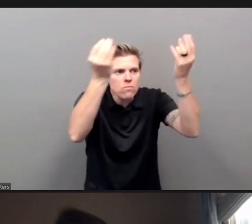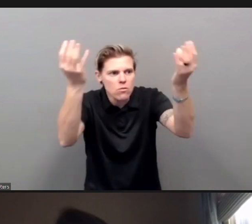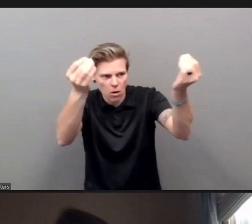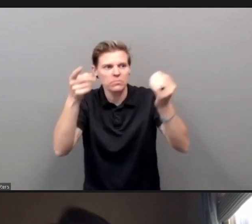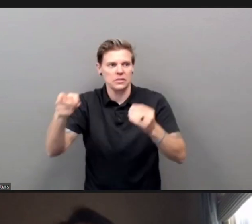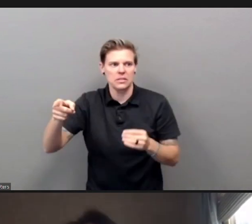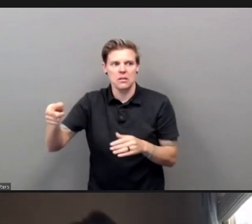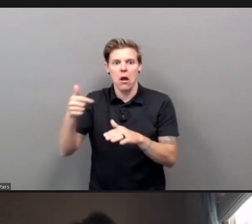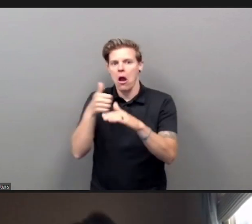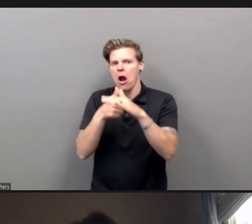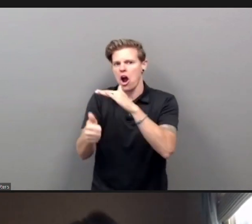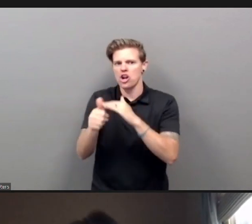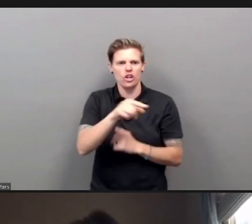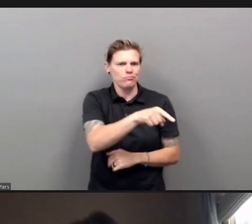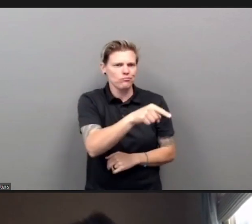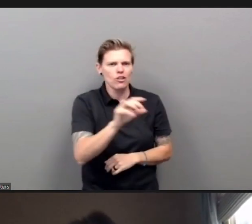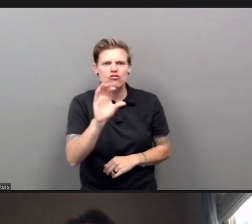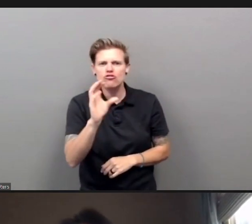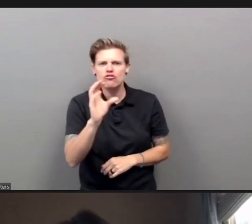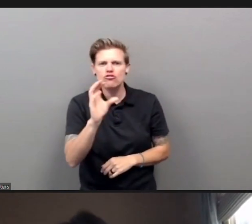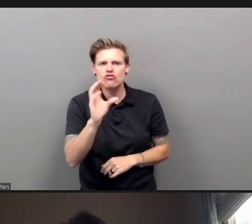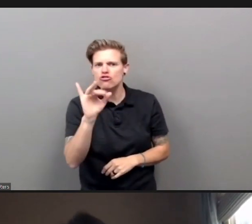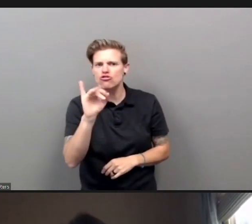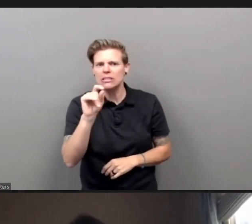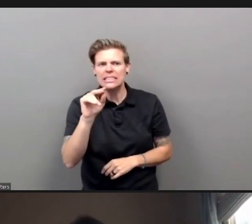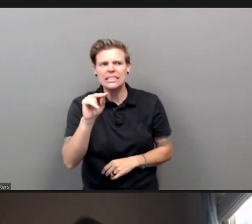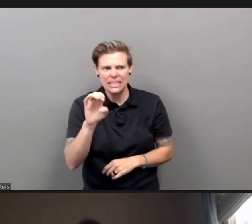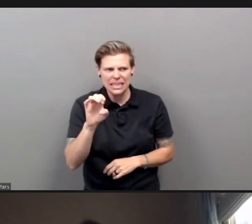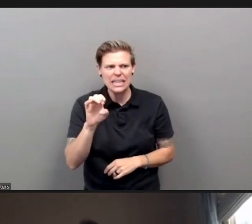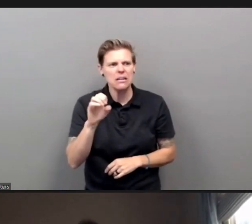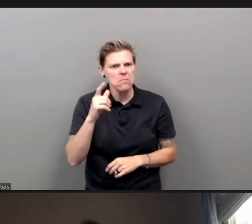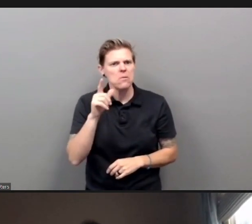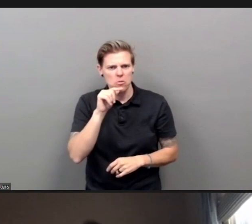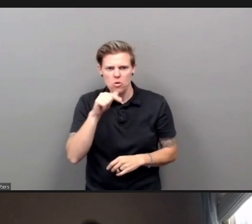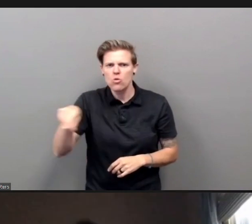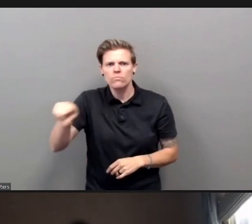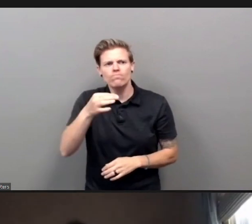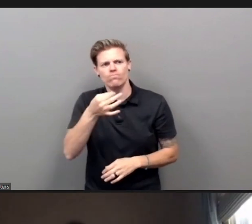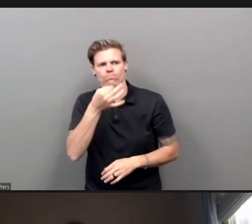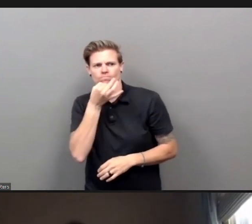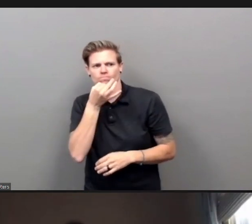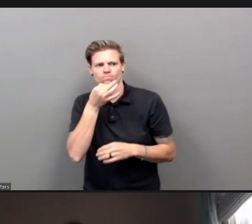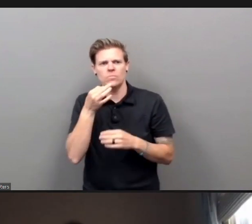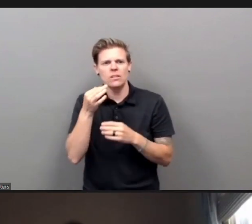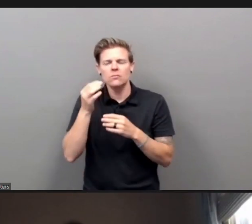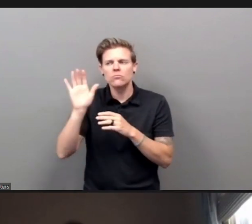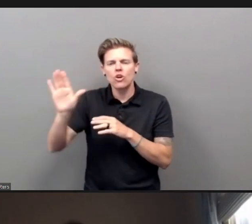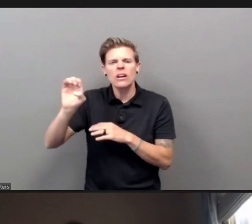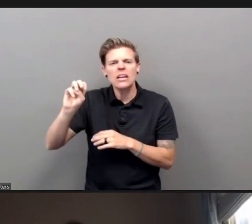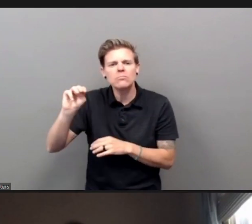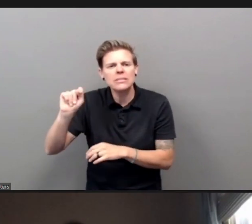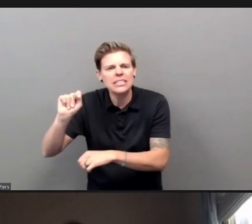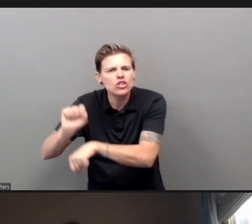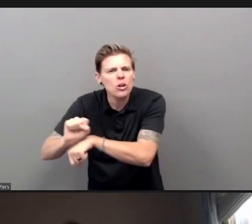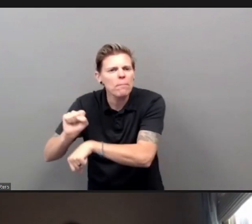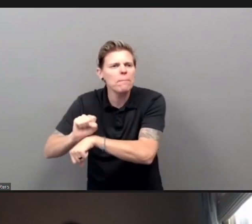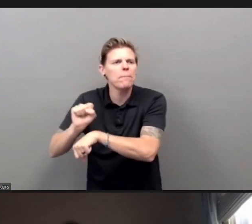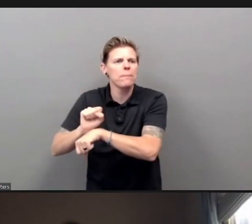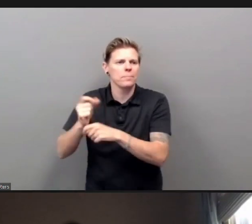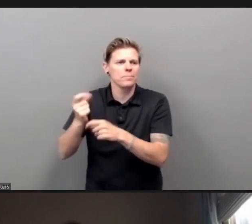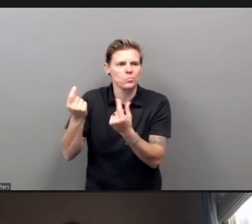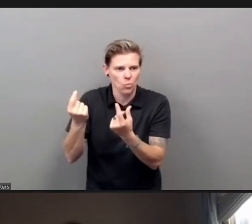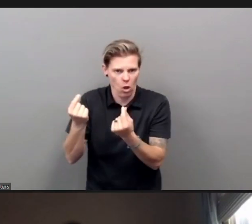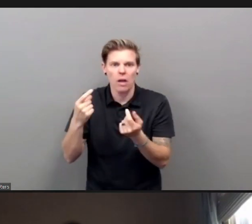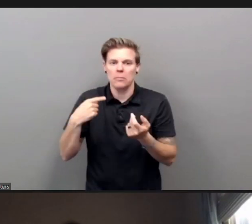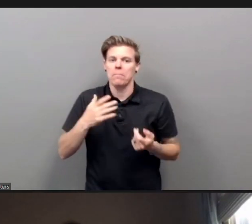epidemiology. We've got great folks supporting us on the mat, and so we'll add that to the list and see what we come up